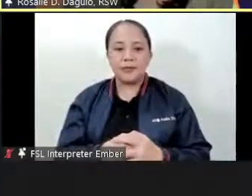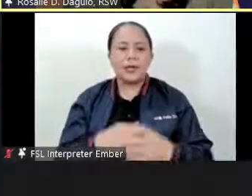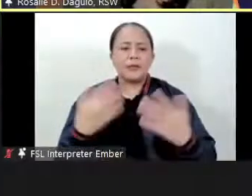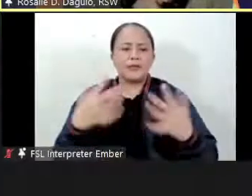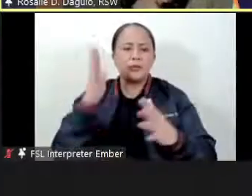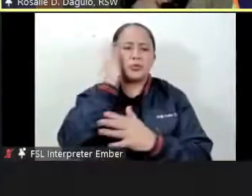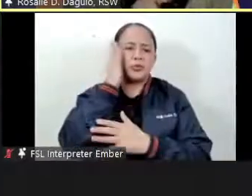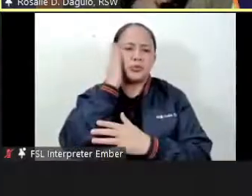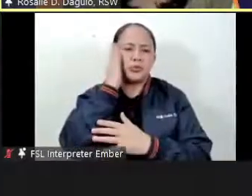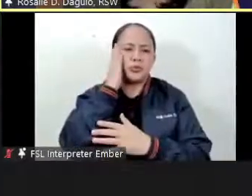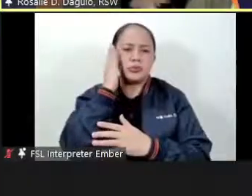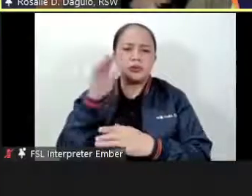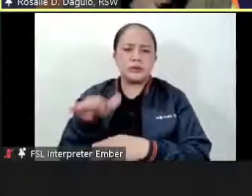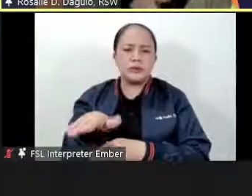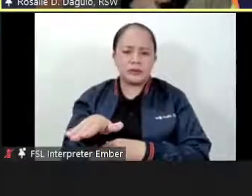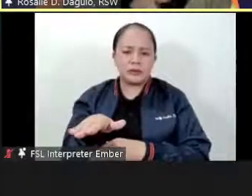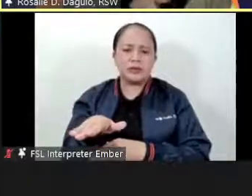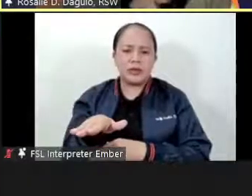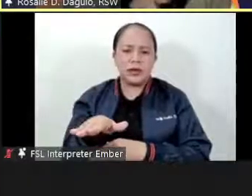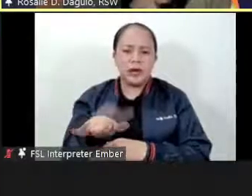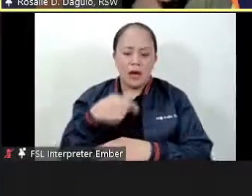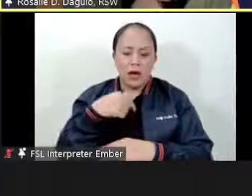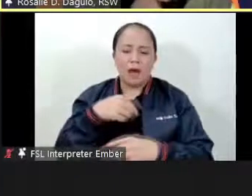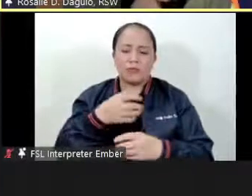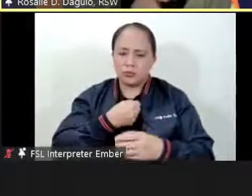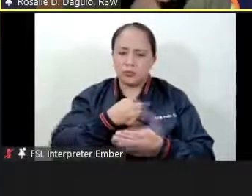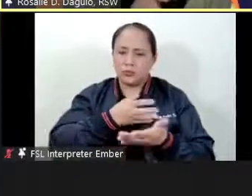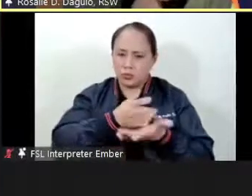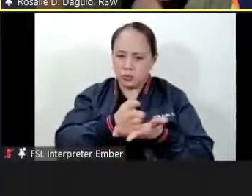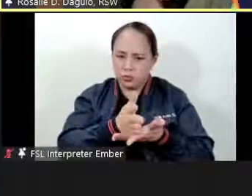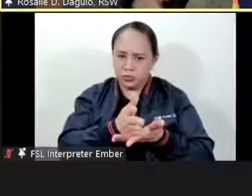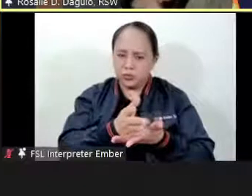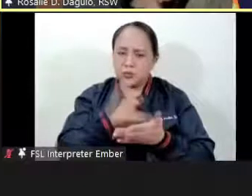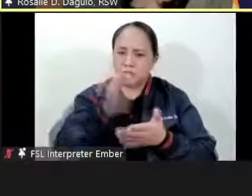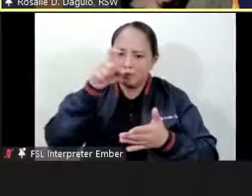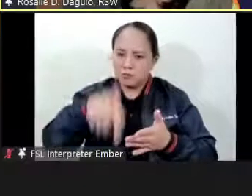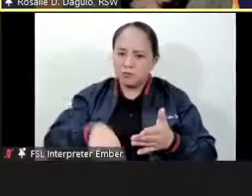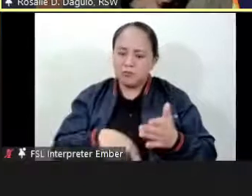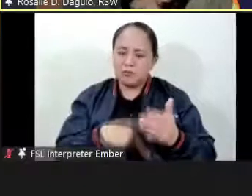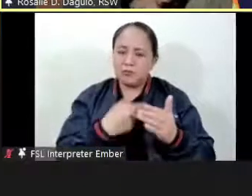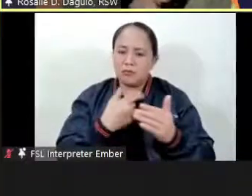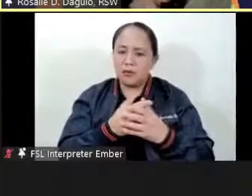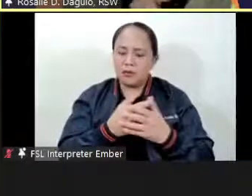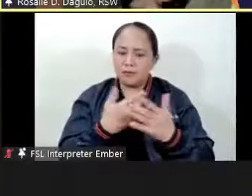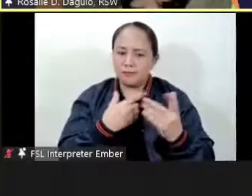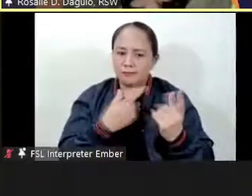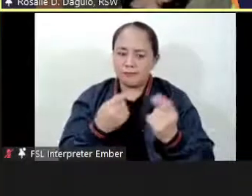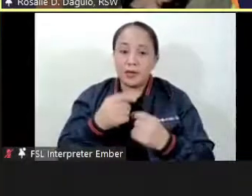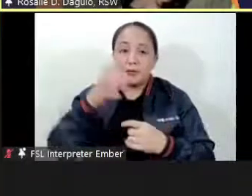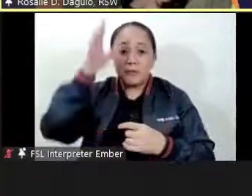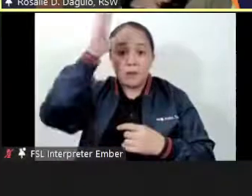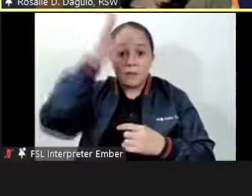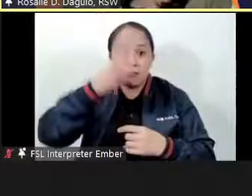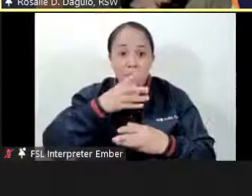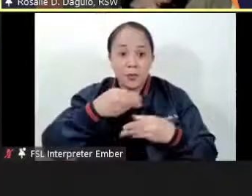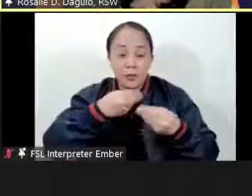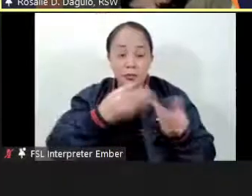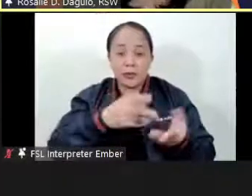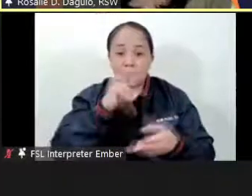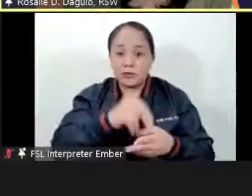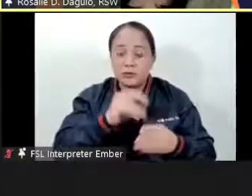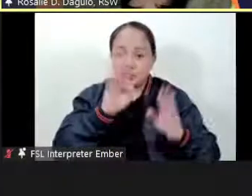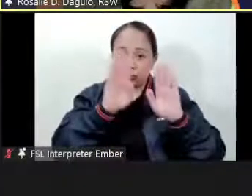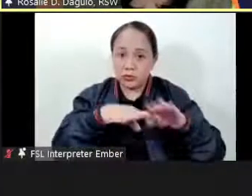every child has inherent rights that have to be fulfilled. The parents provide for the needs of their children and fulfill